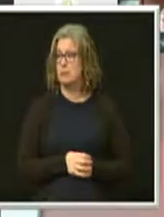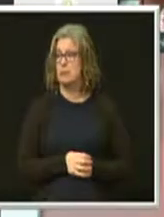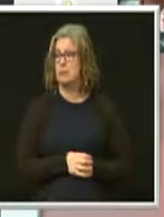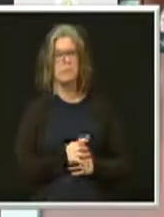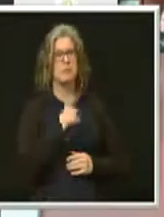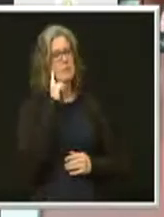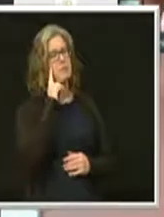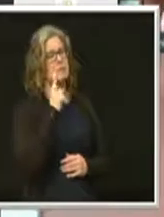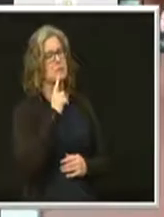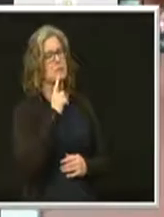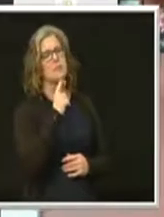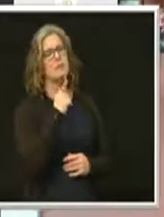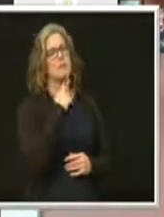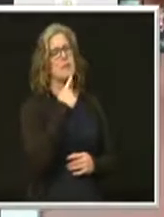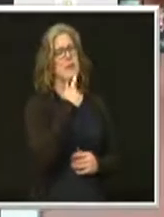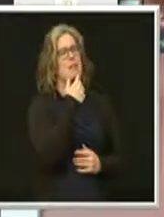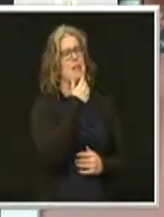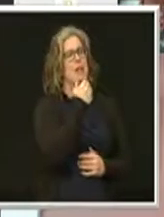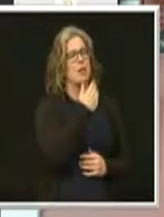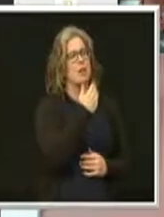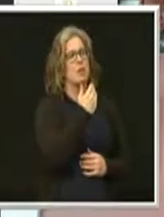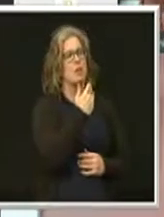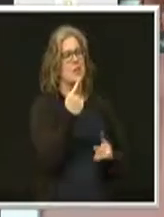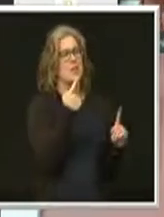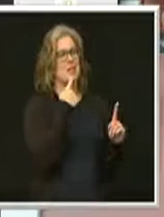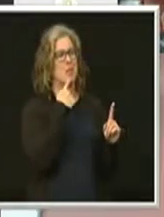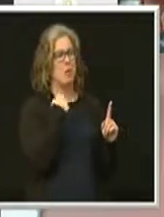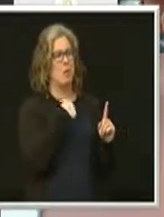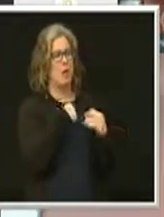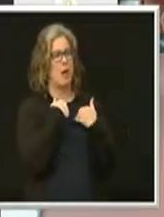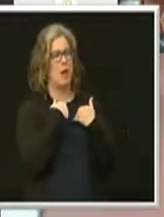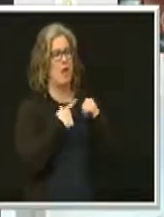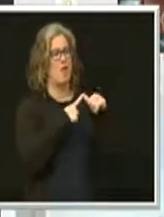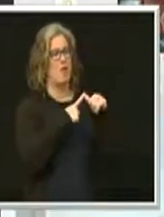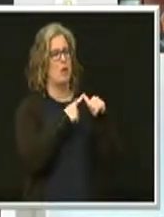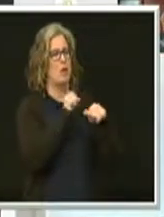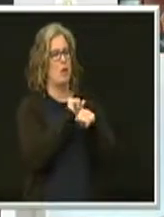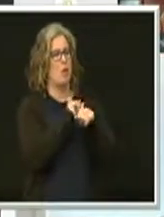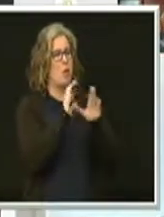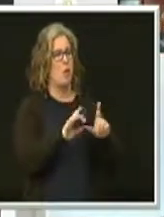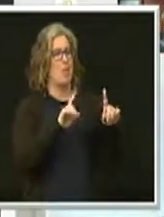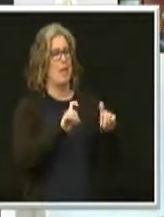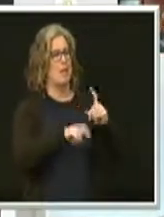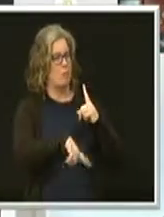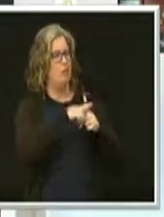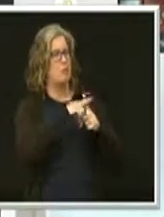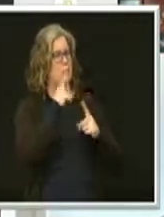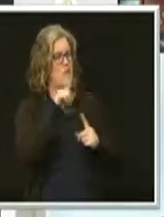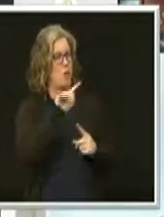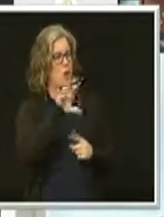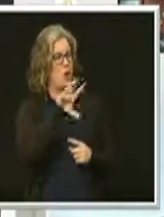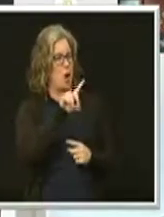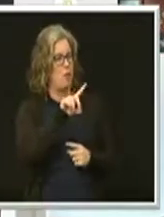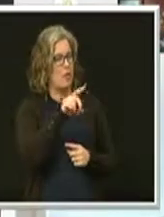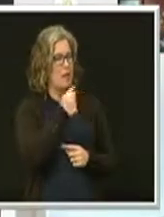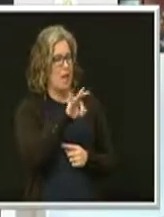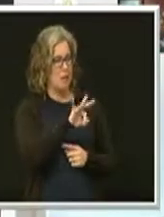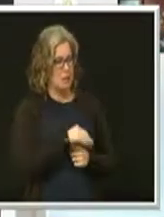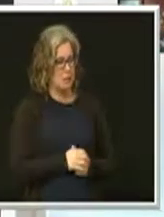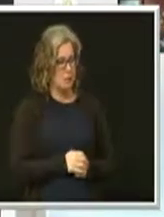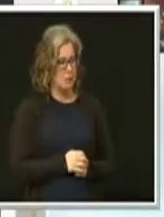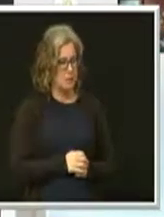Thank you, Mayor. Today, as you said, we had our first employee test positive for